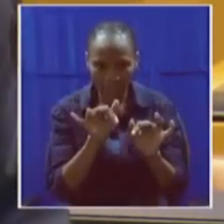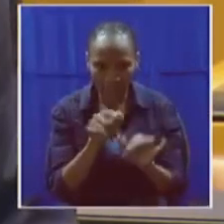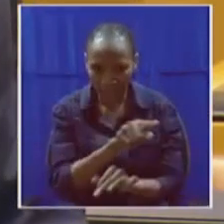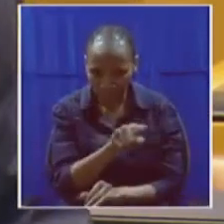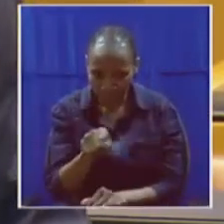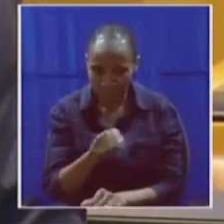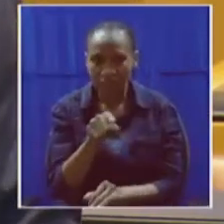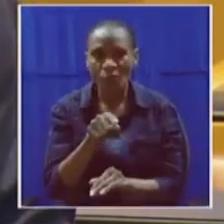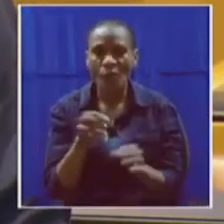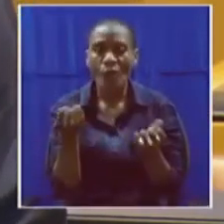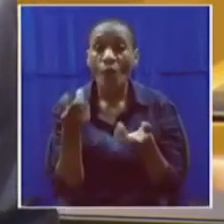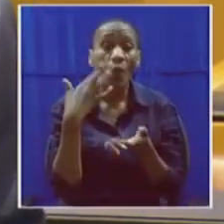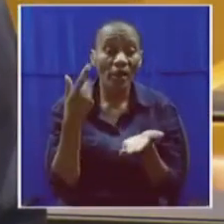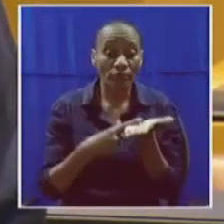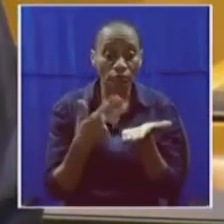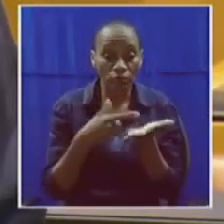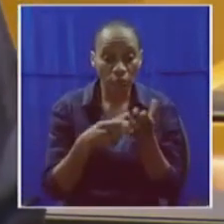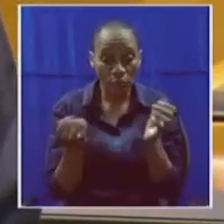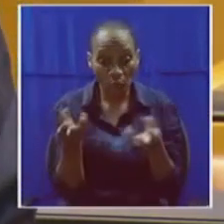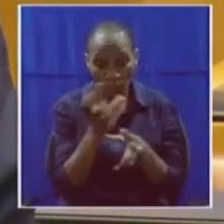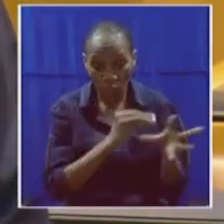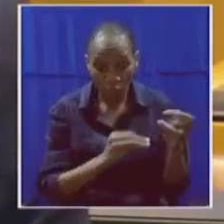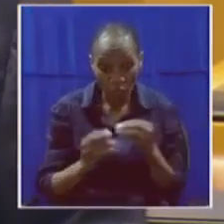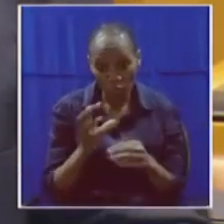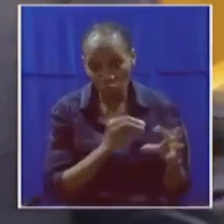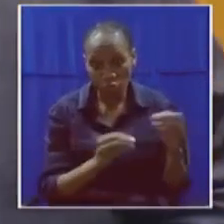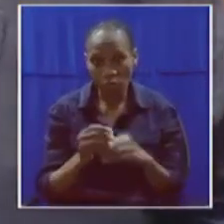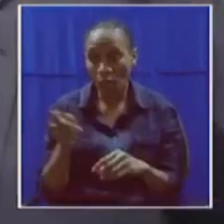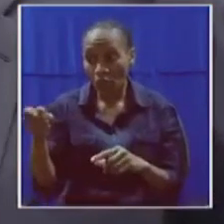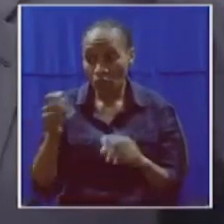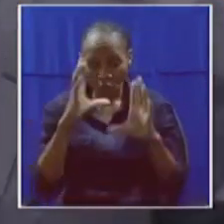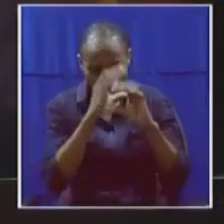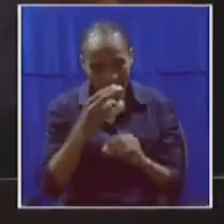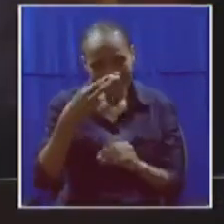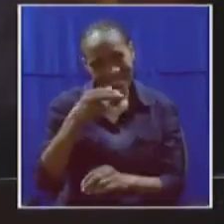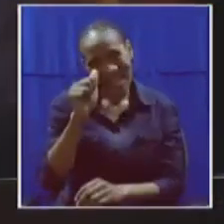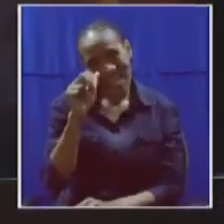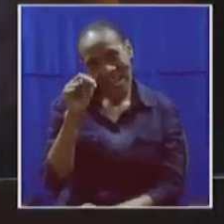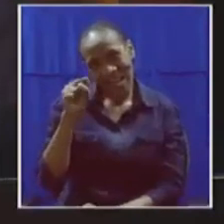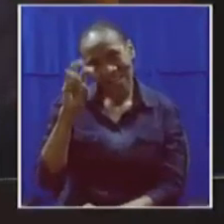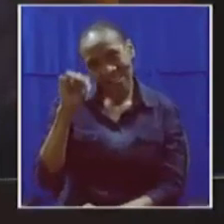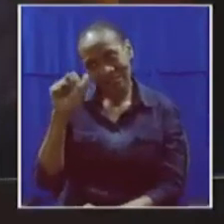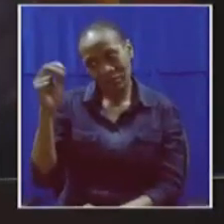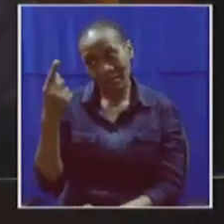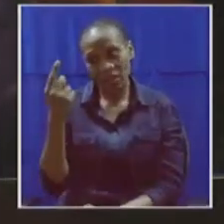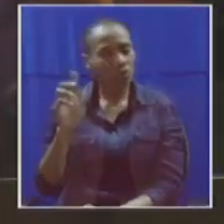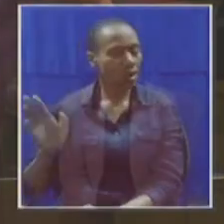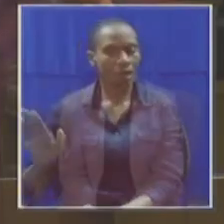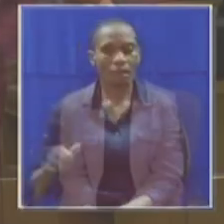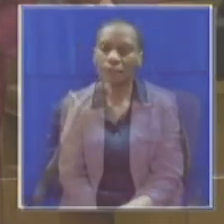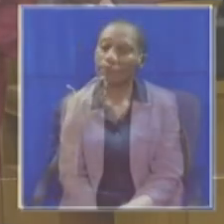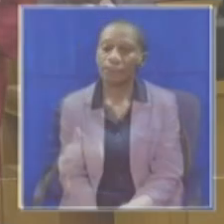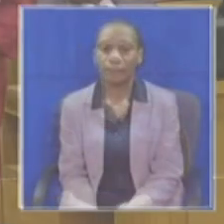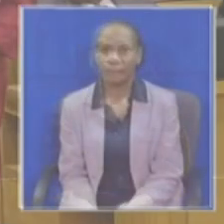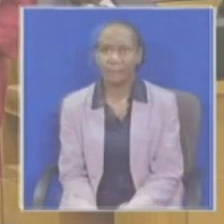in the conversation and not pick up on Professor Houseman alone. Thank you very much. Thank you, Honorable Minister.